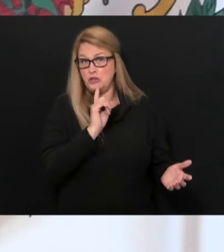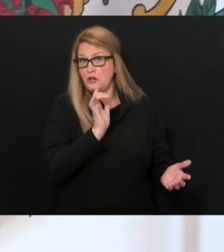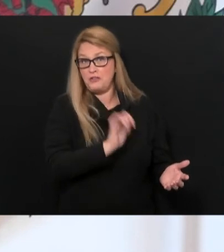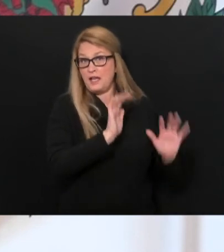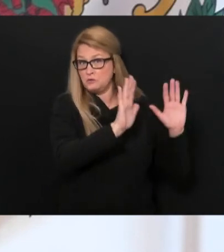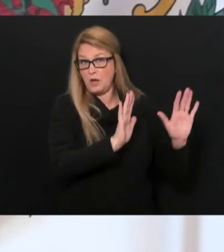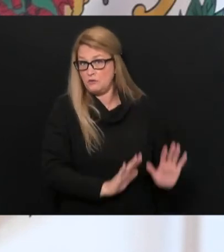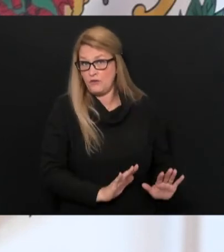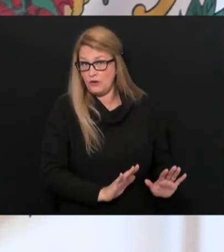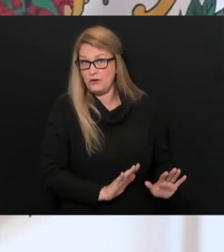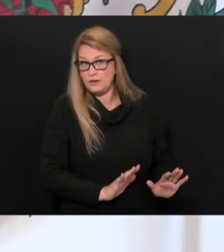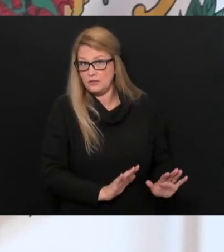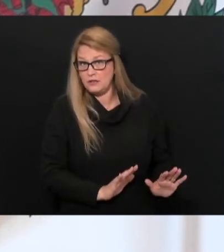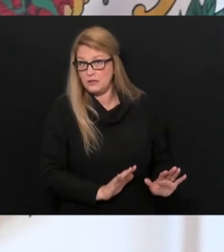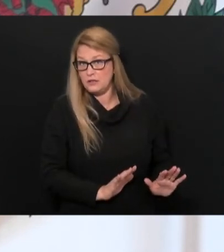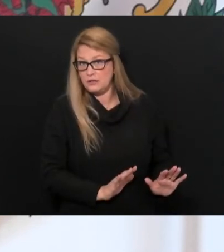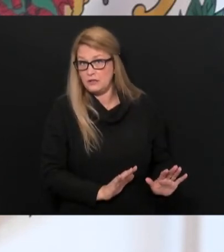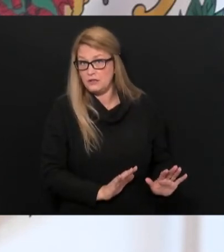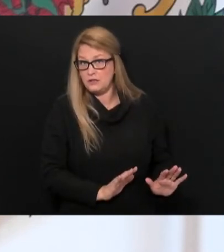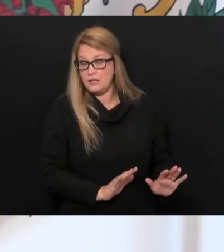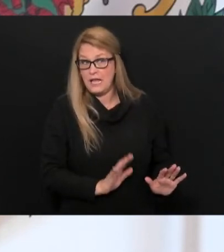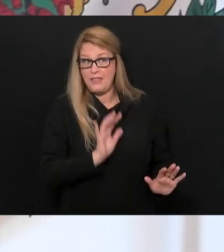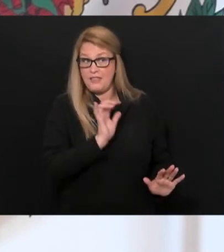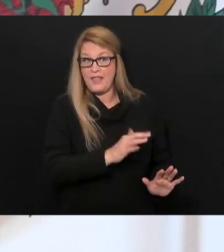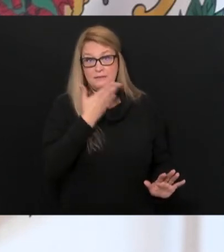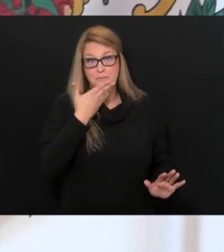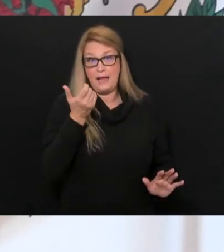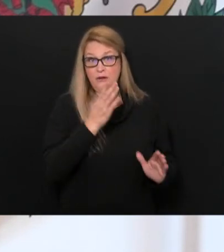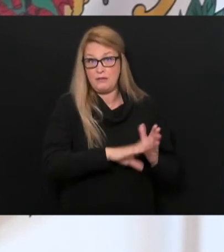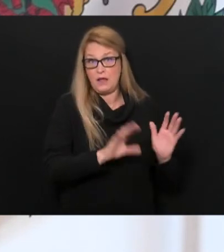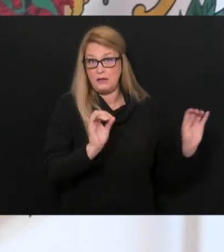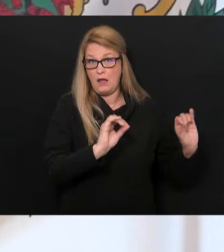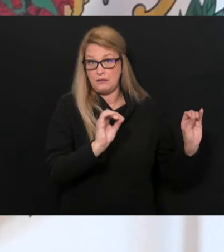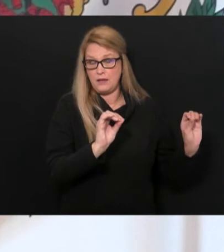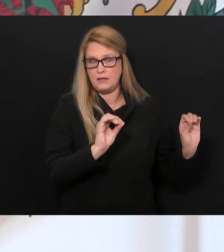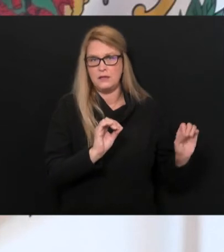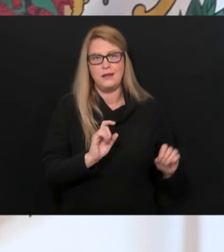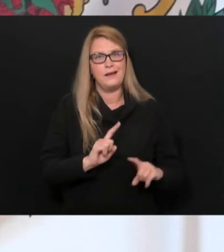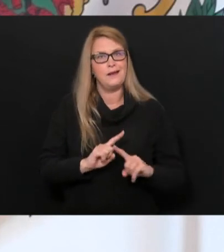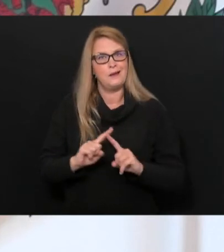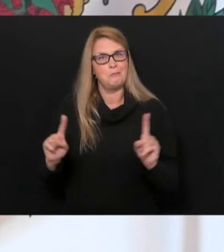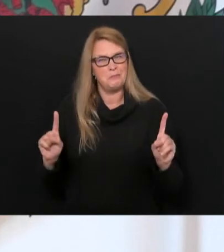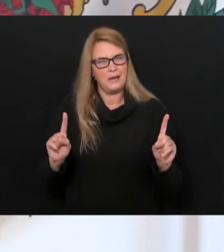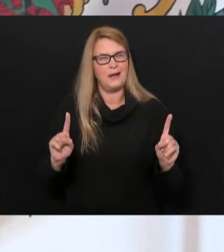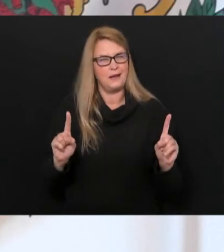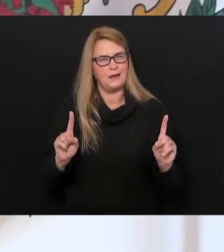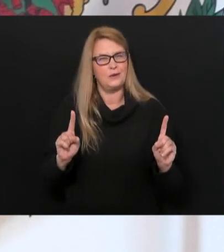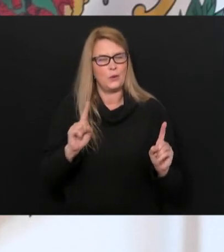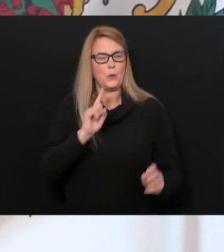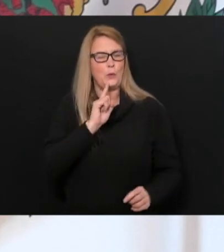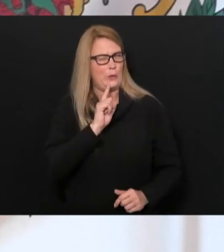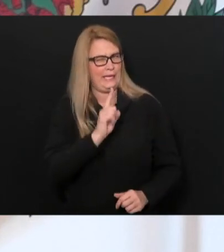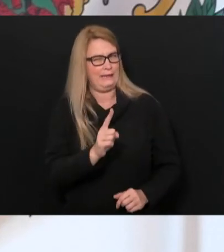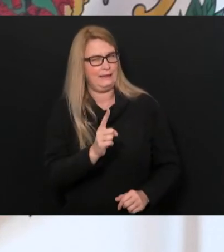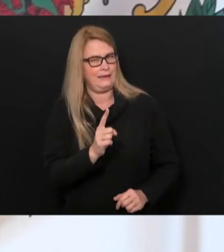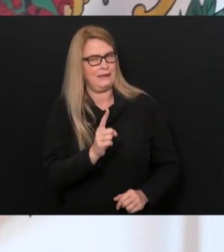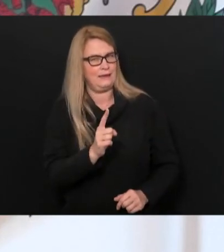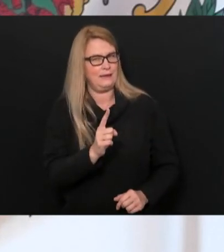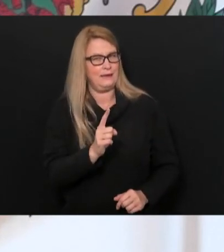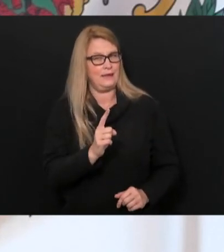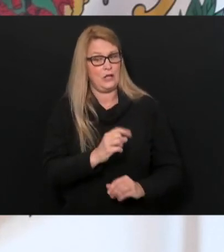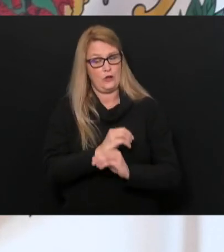it's a better replacement than nothing. But when it really boils right down to it, the